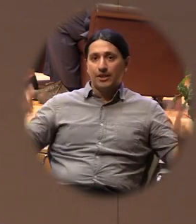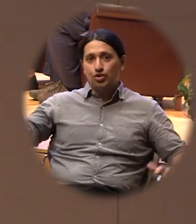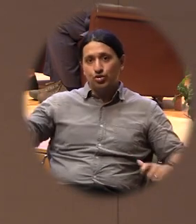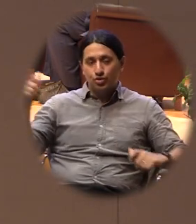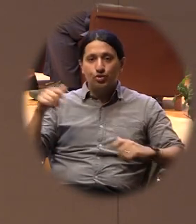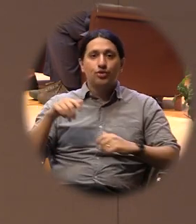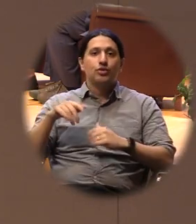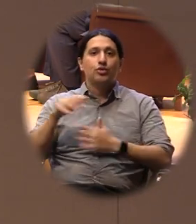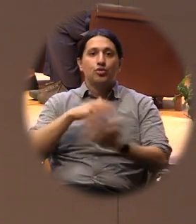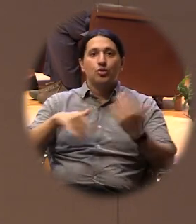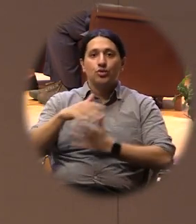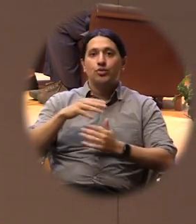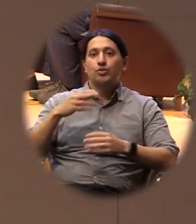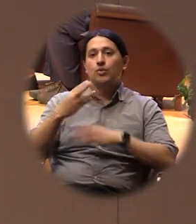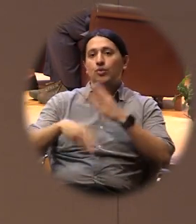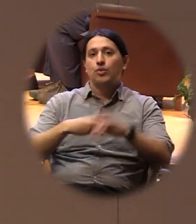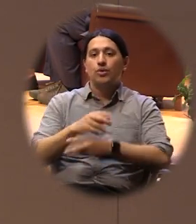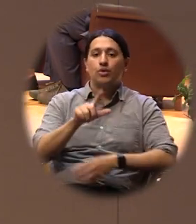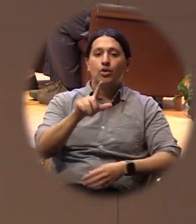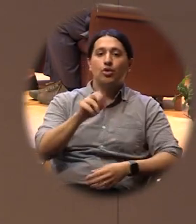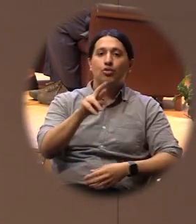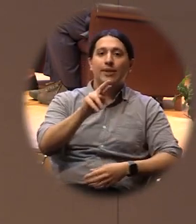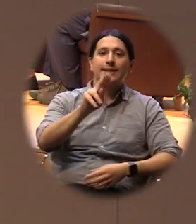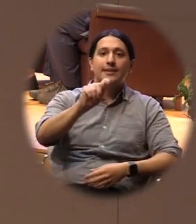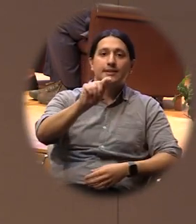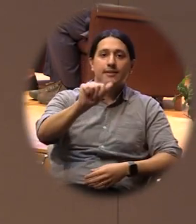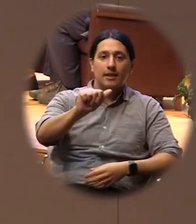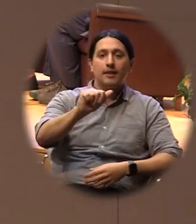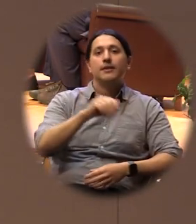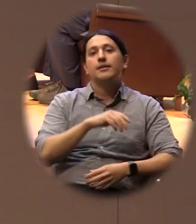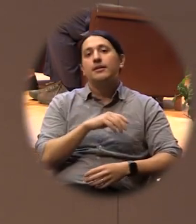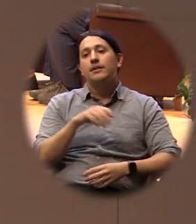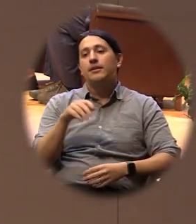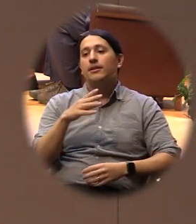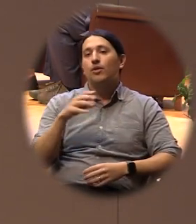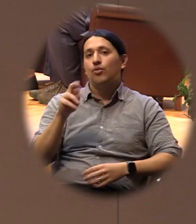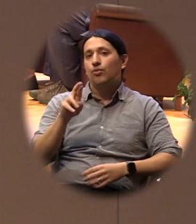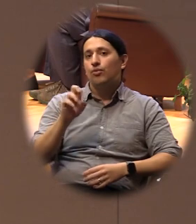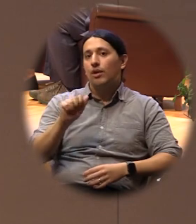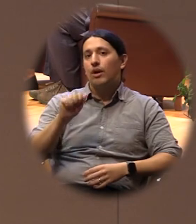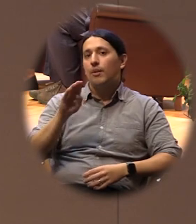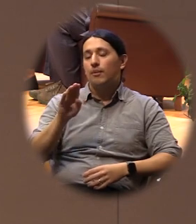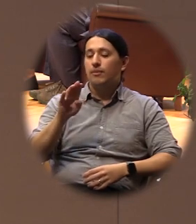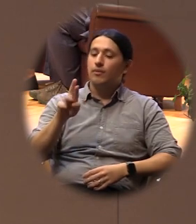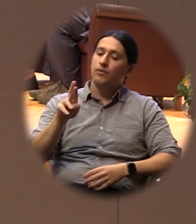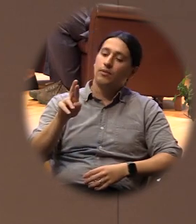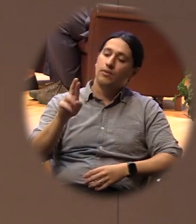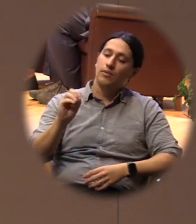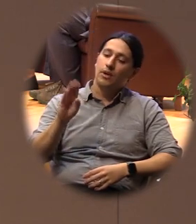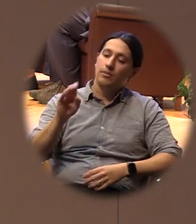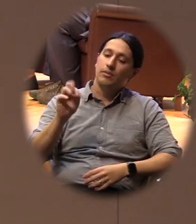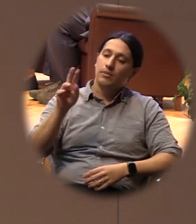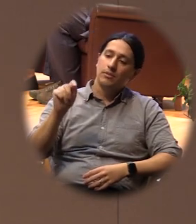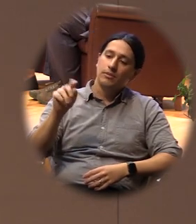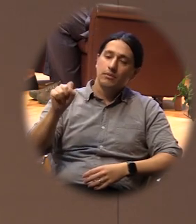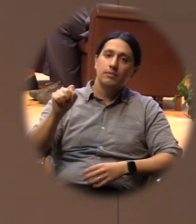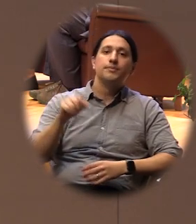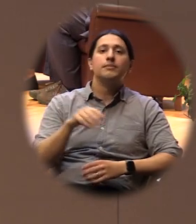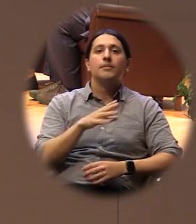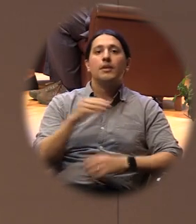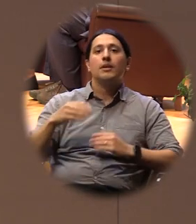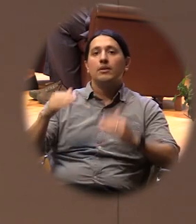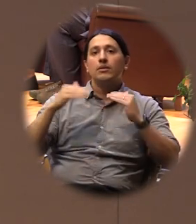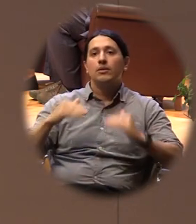two of the scholars on my mind. And then finally, when we think about the sometimes insidious ways that being